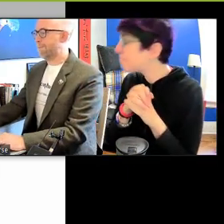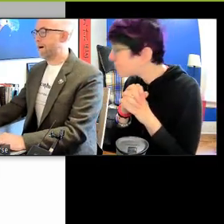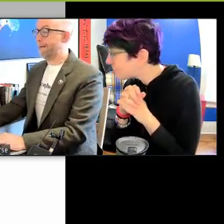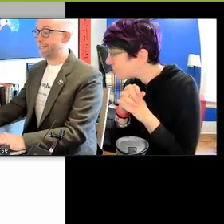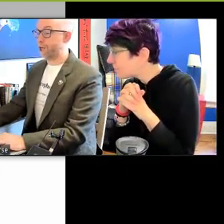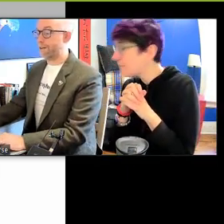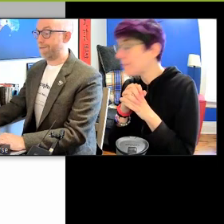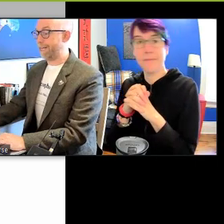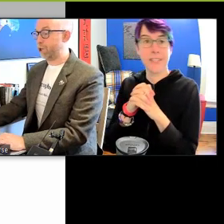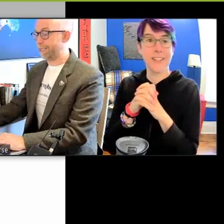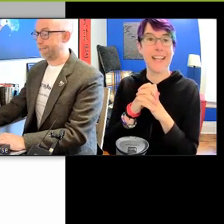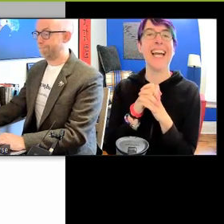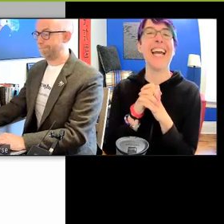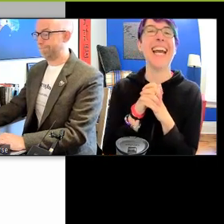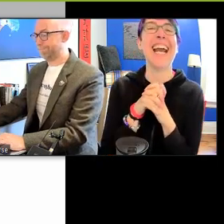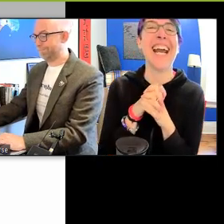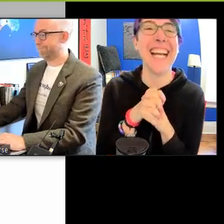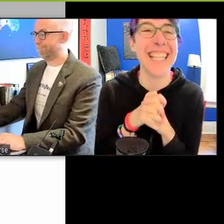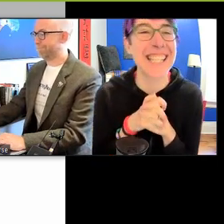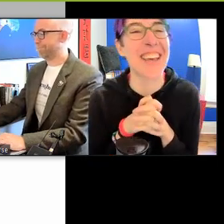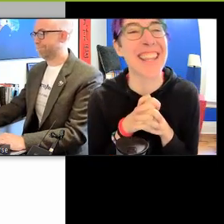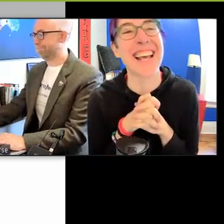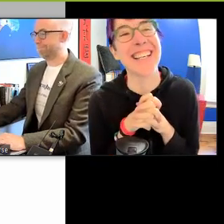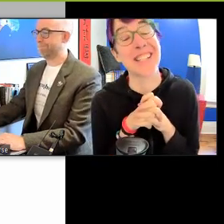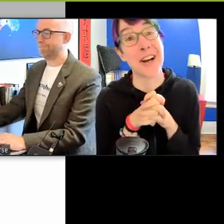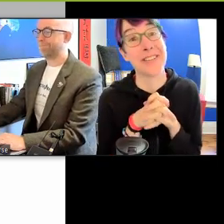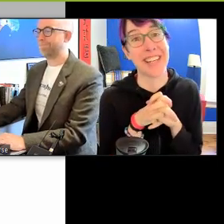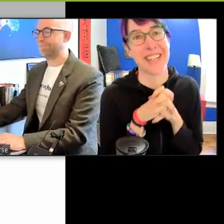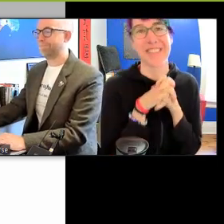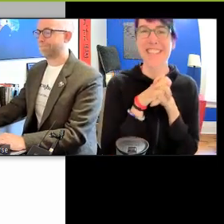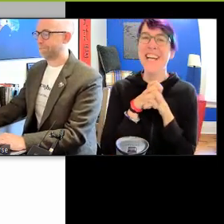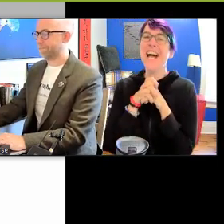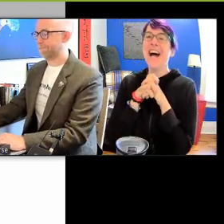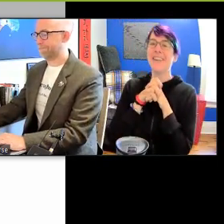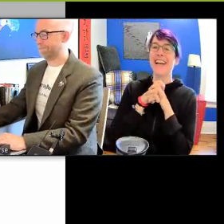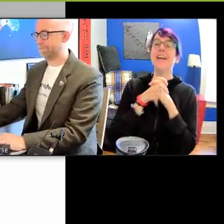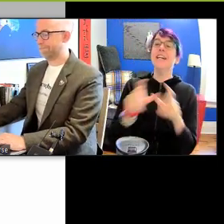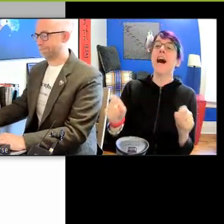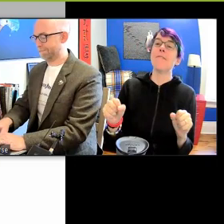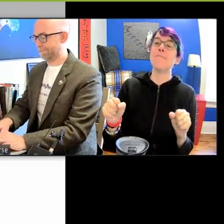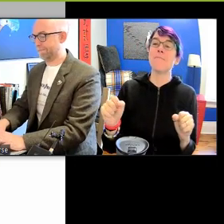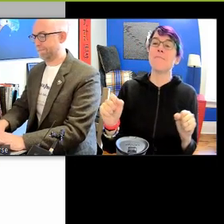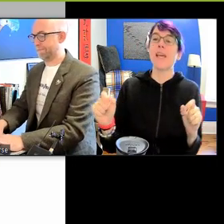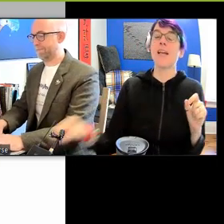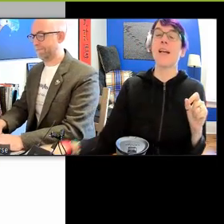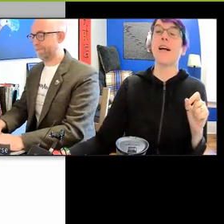works. Mine is dog videos. Smith does dog videos. Okay.